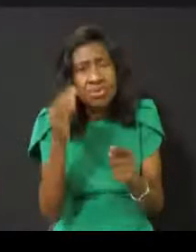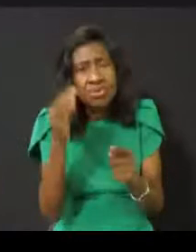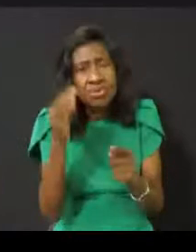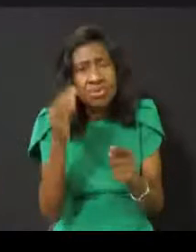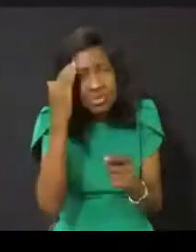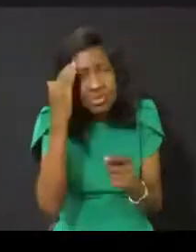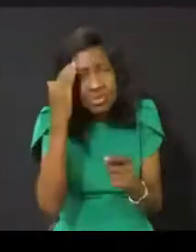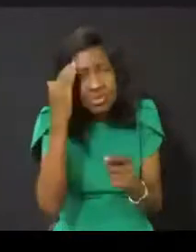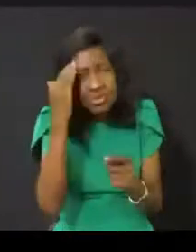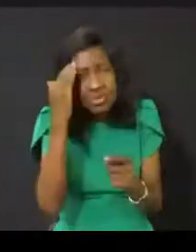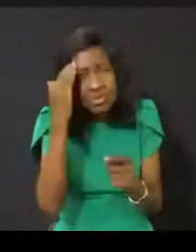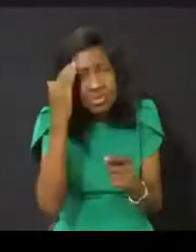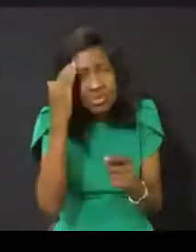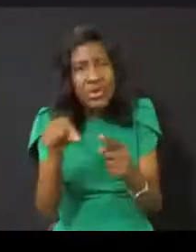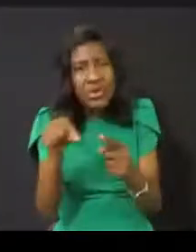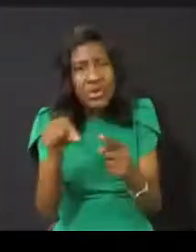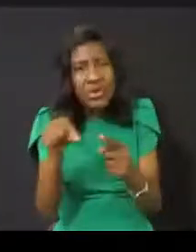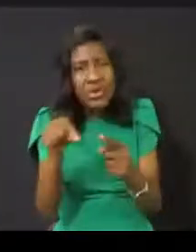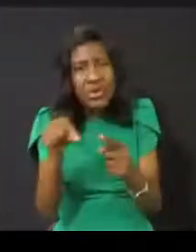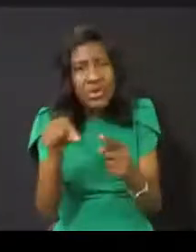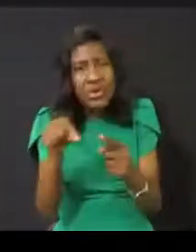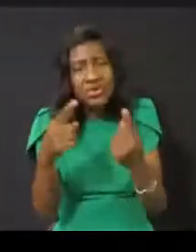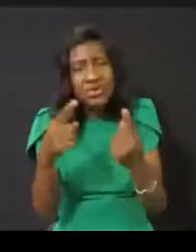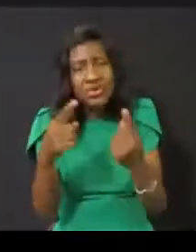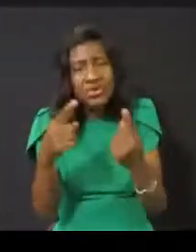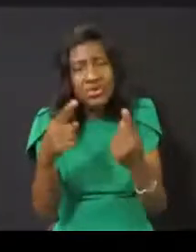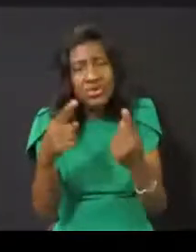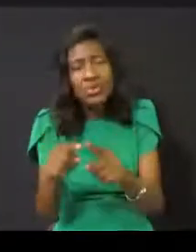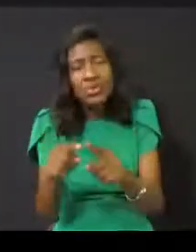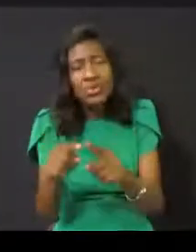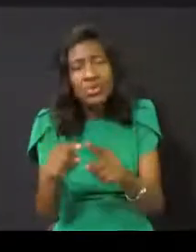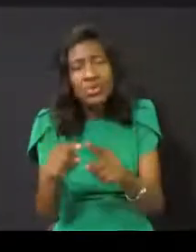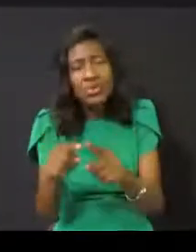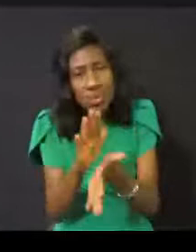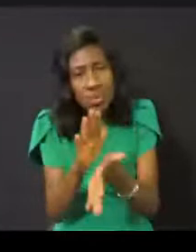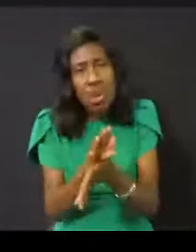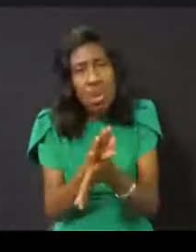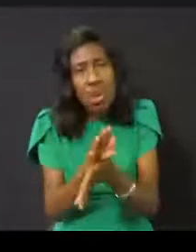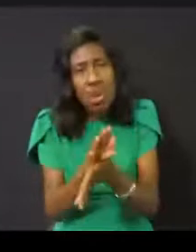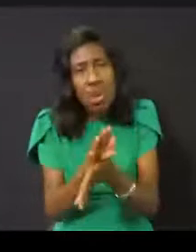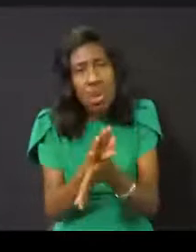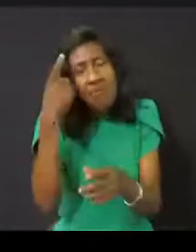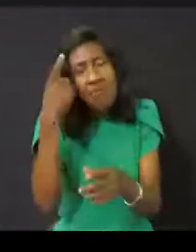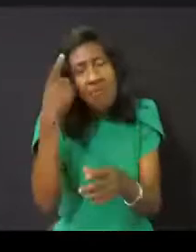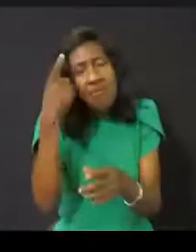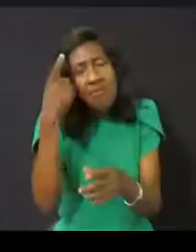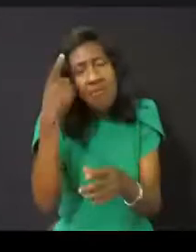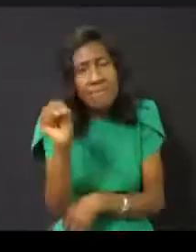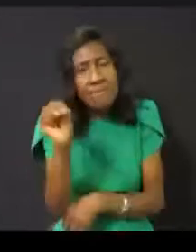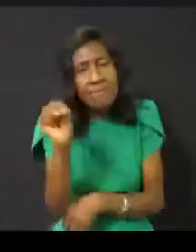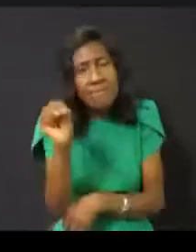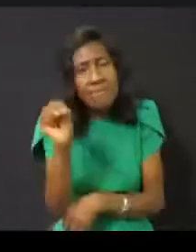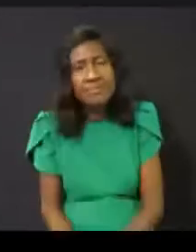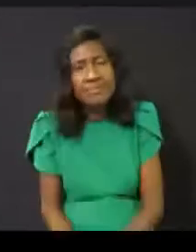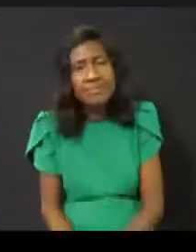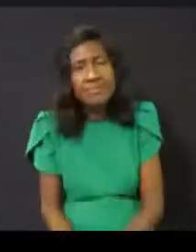that the only children that have to isolate are the children that are positive and not their negative